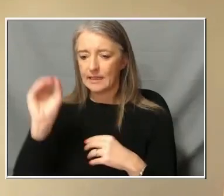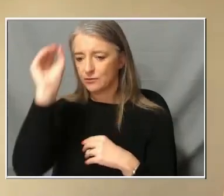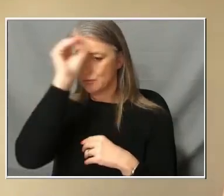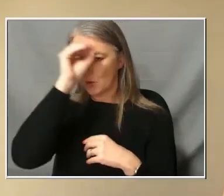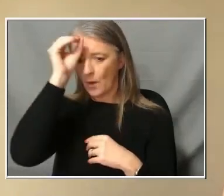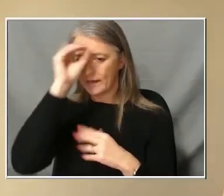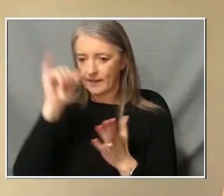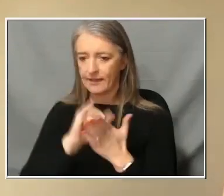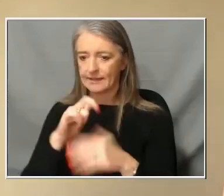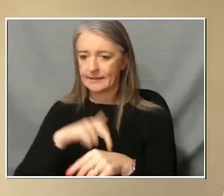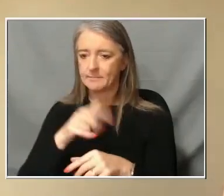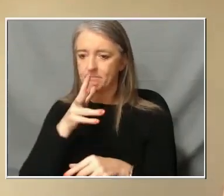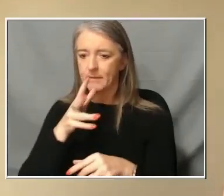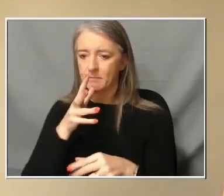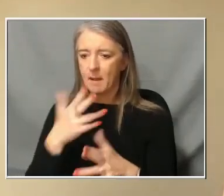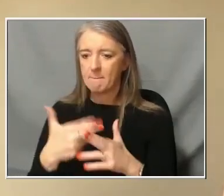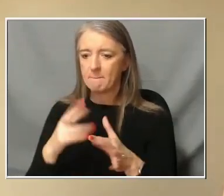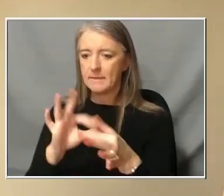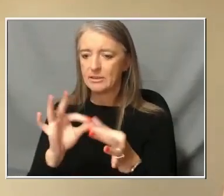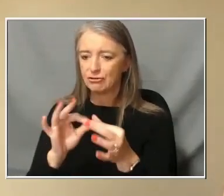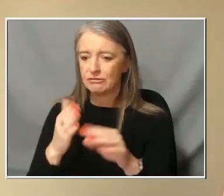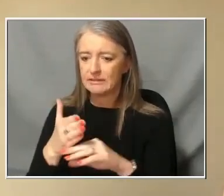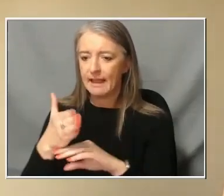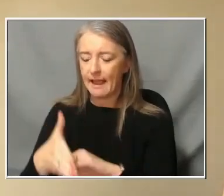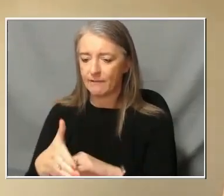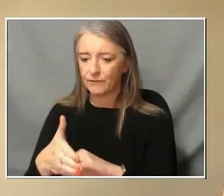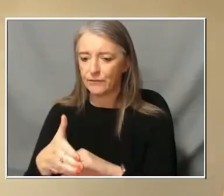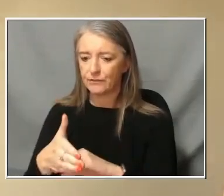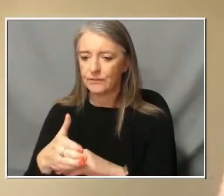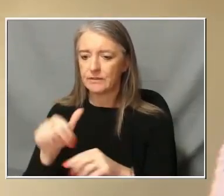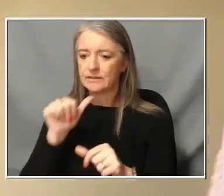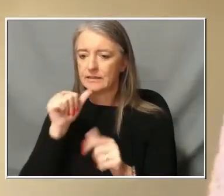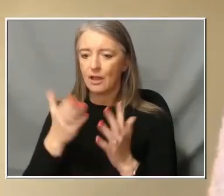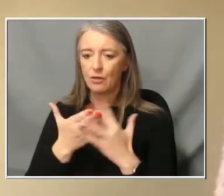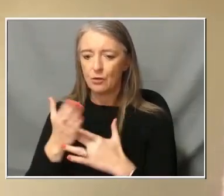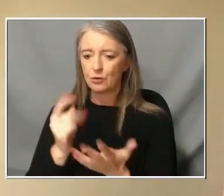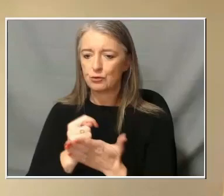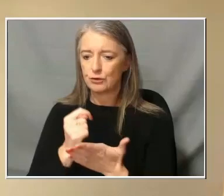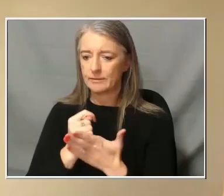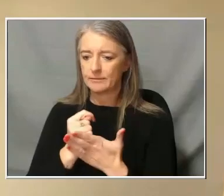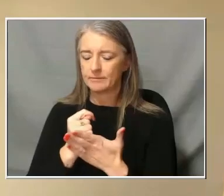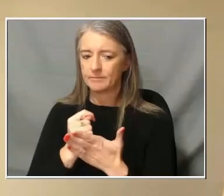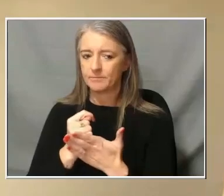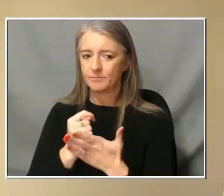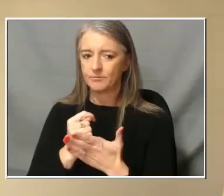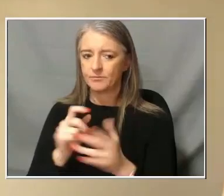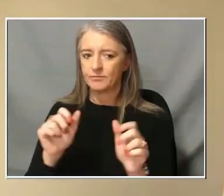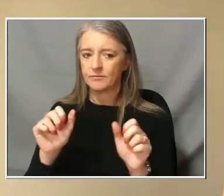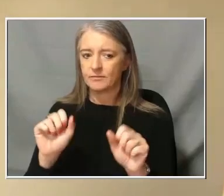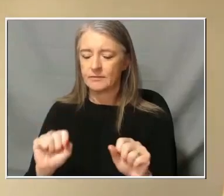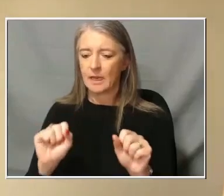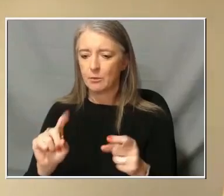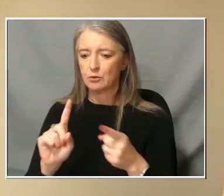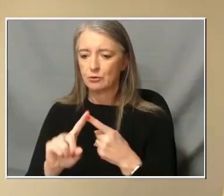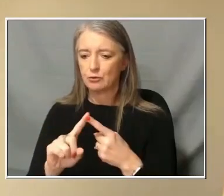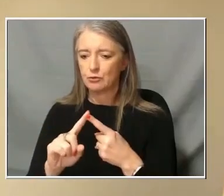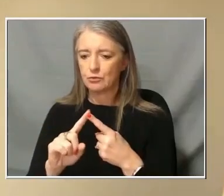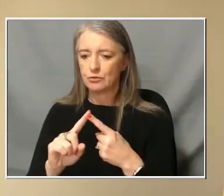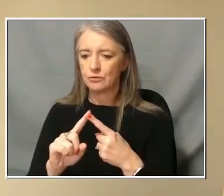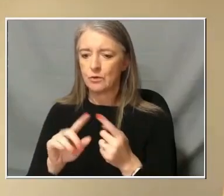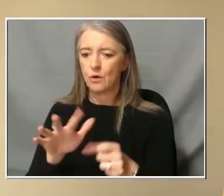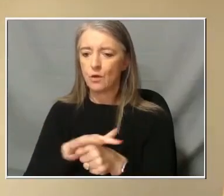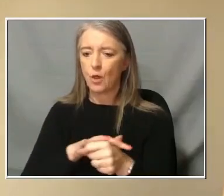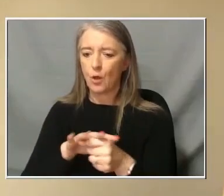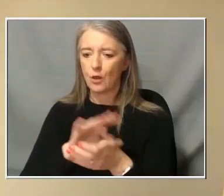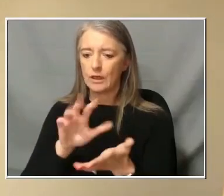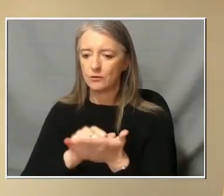about that. My mom kind of mentioned that after. He didn't go through treatment. It was just able to be locally